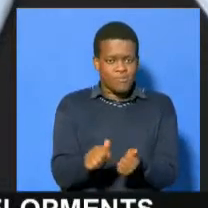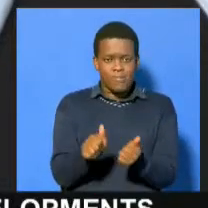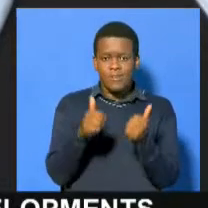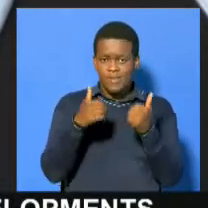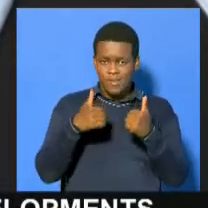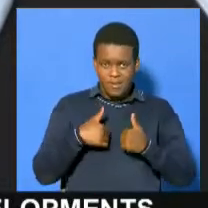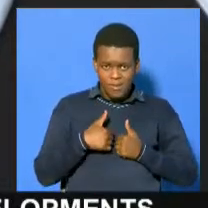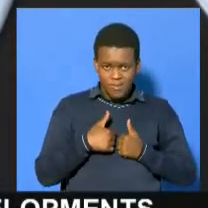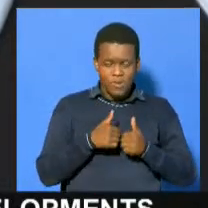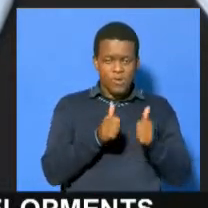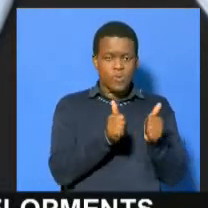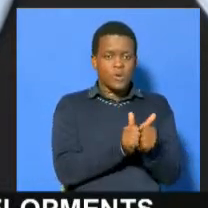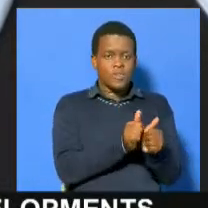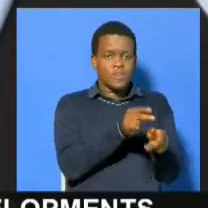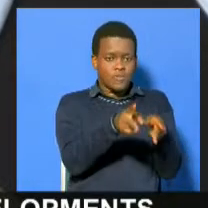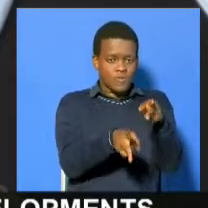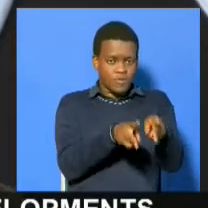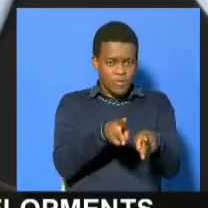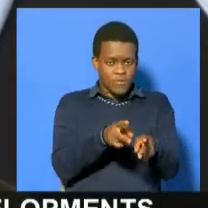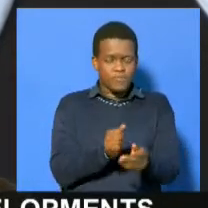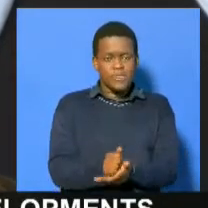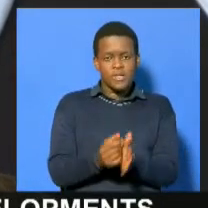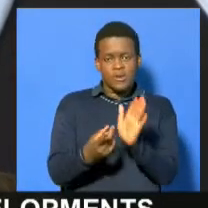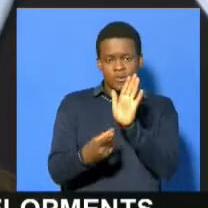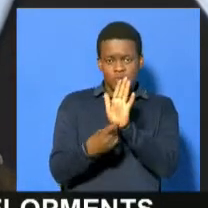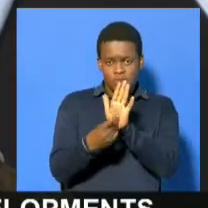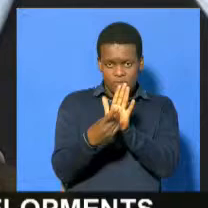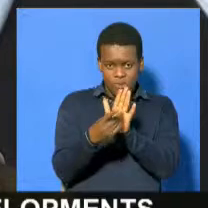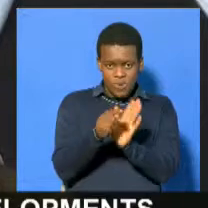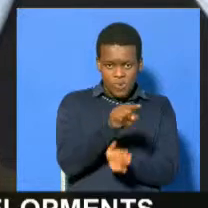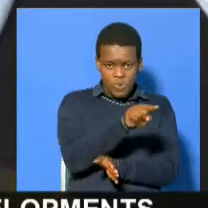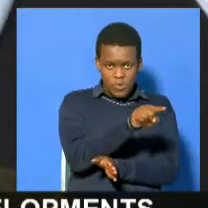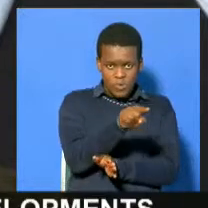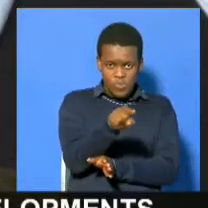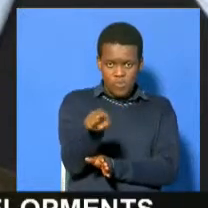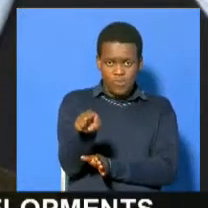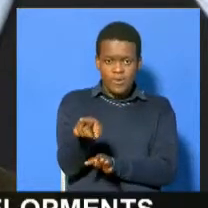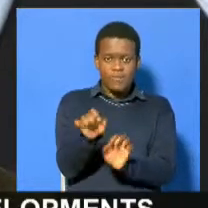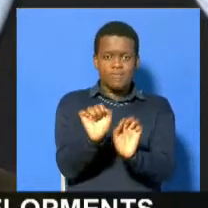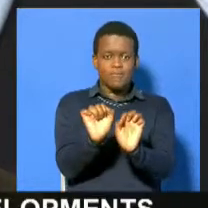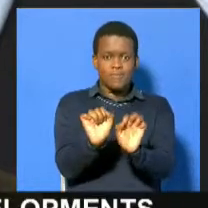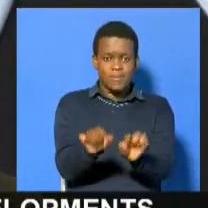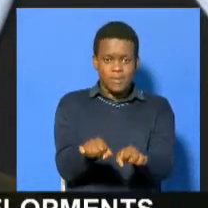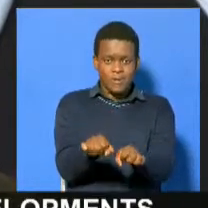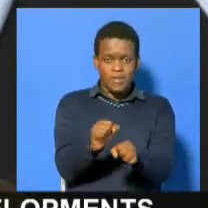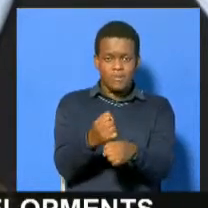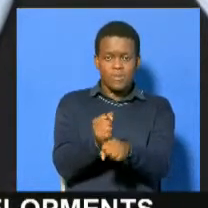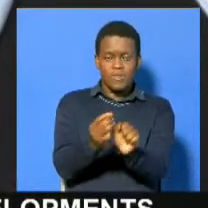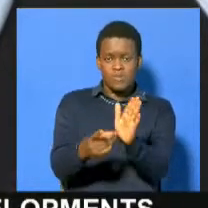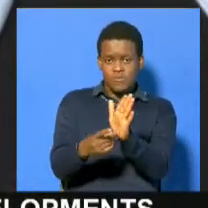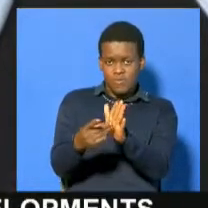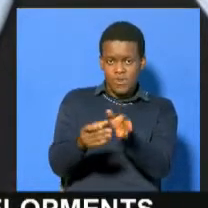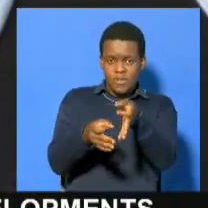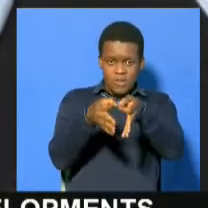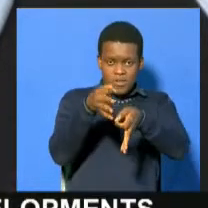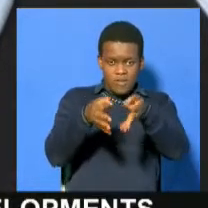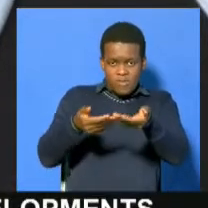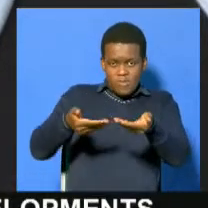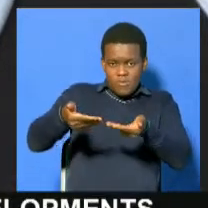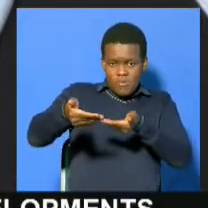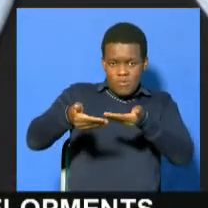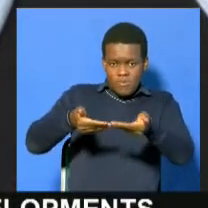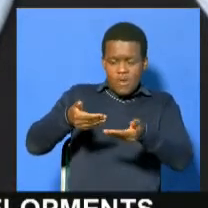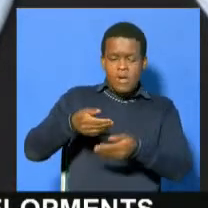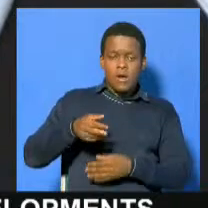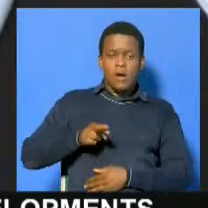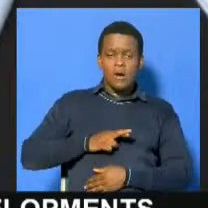eo. Di tlhabololo di dirwa ke lona lo rerile. Rona re le council kgotsa re